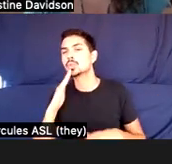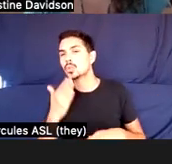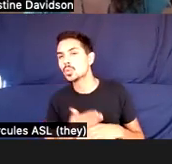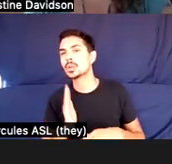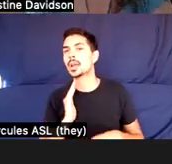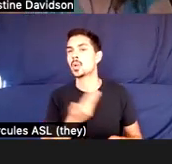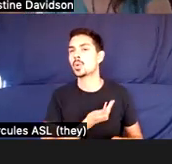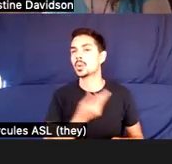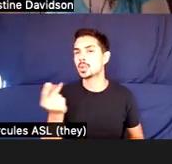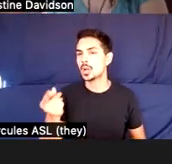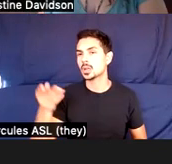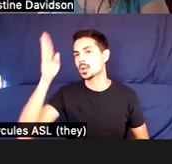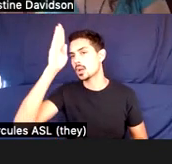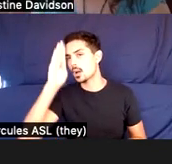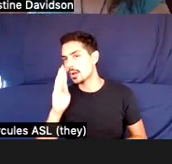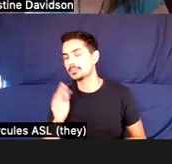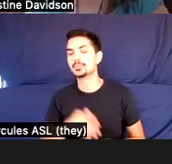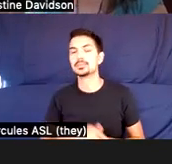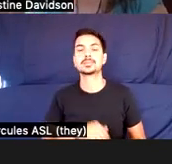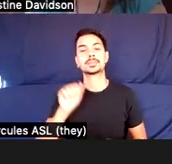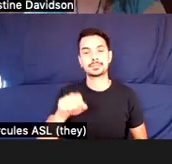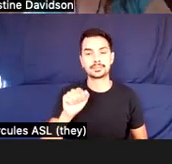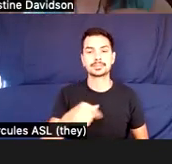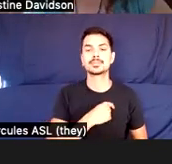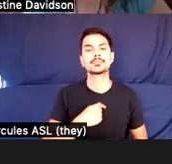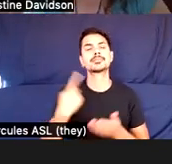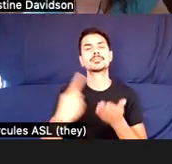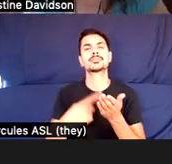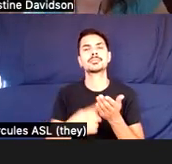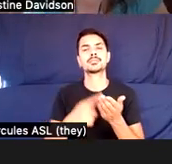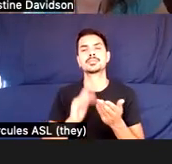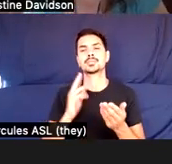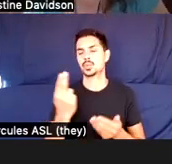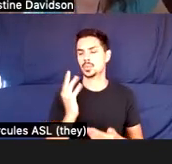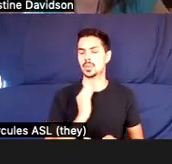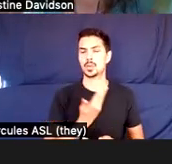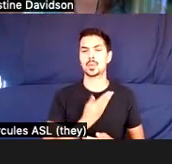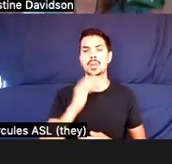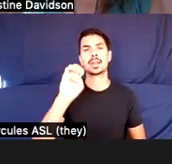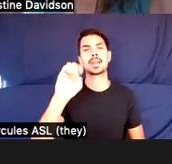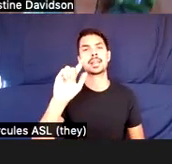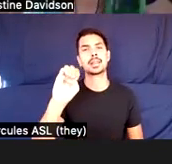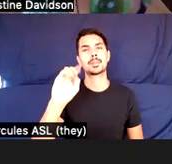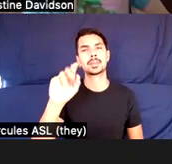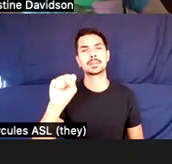We've talked all along about utilizing our elements. I hope y'all have a little water with